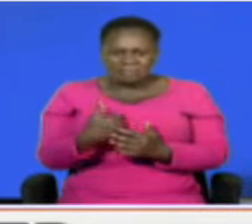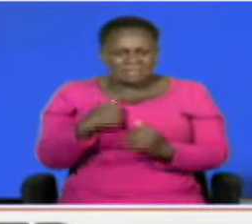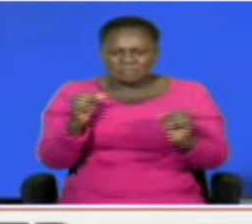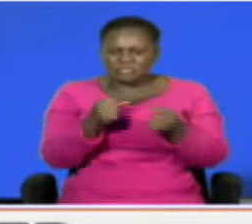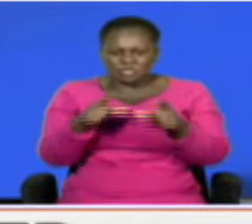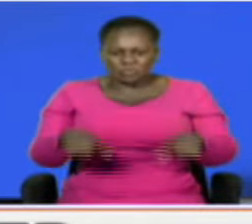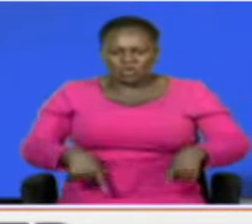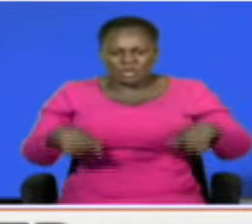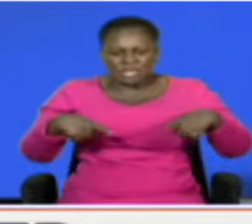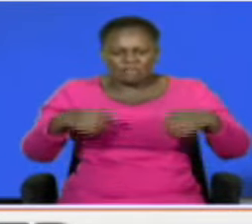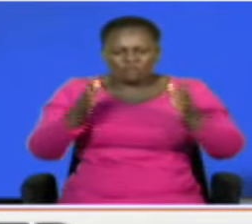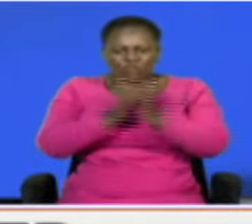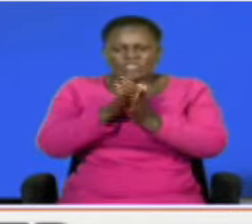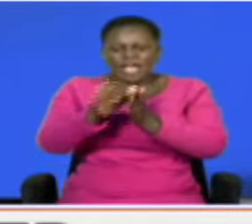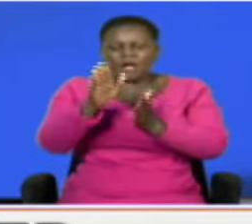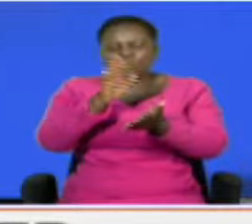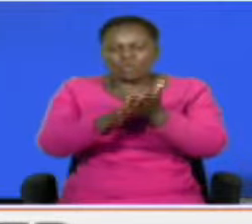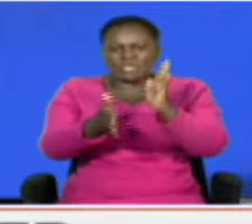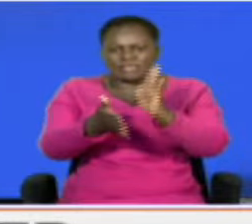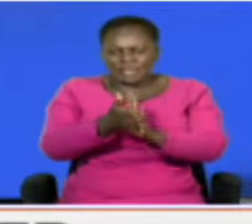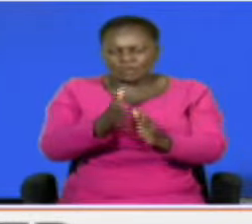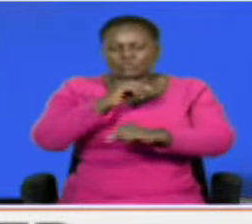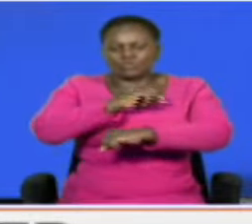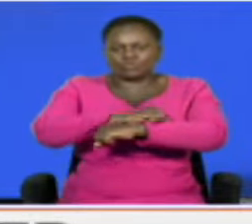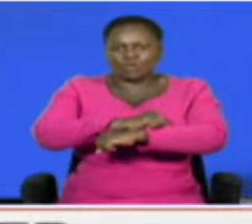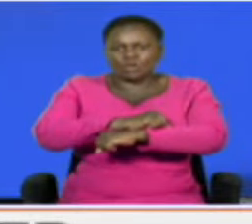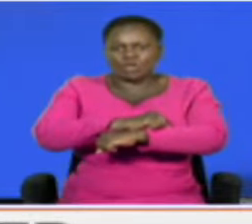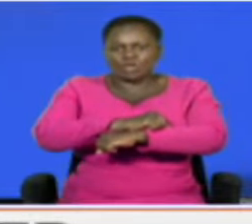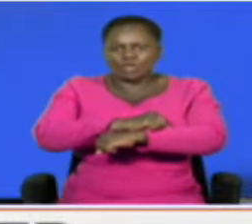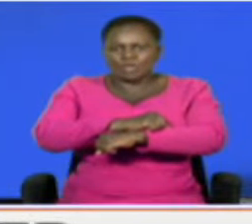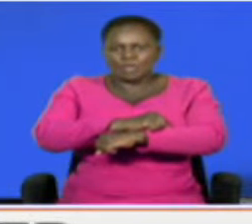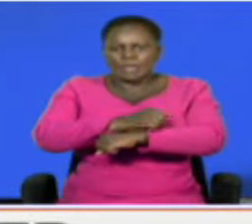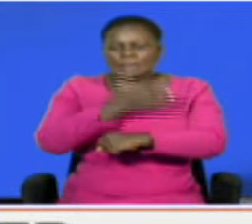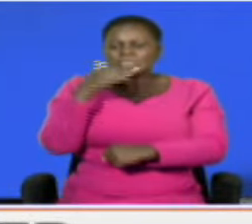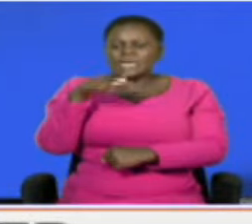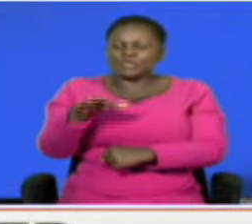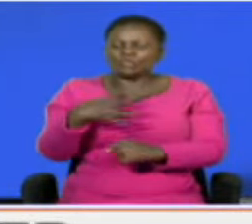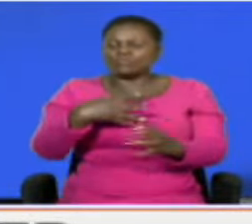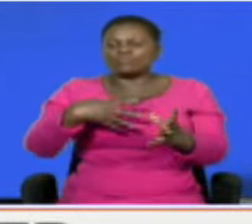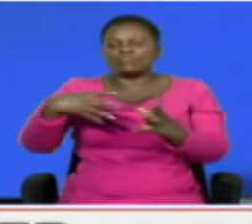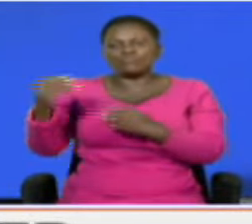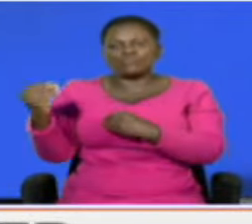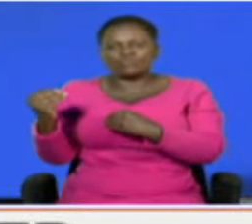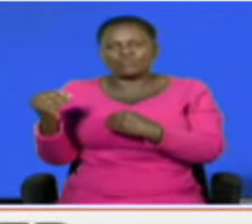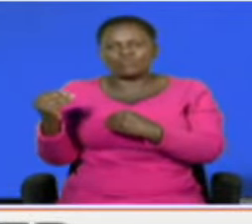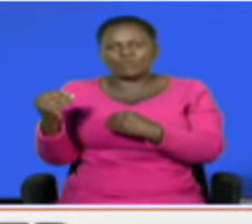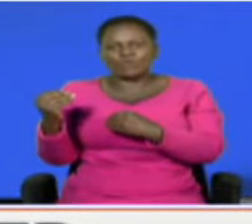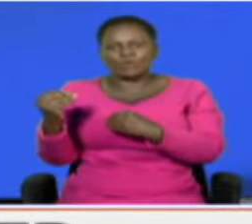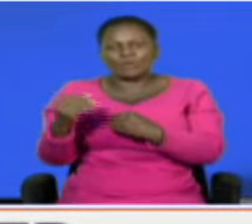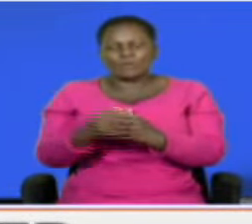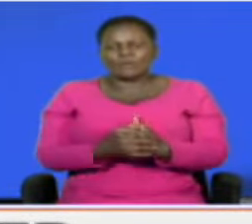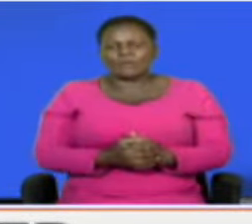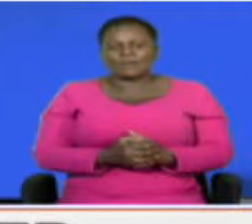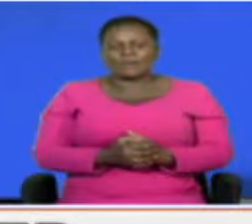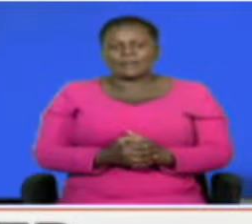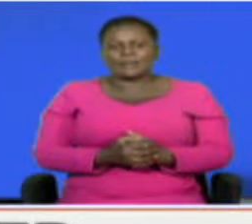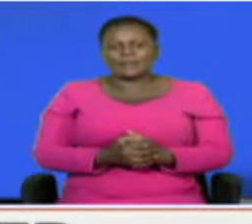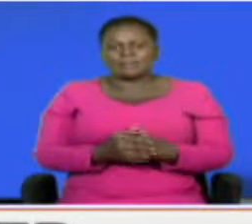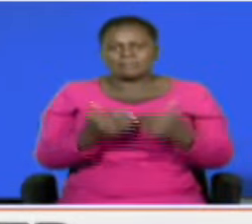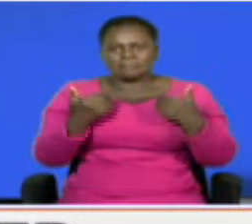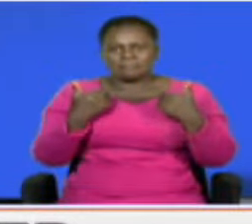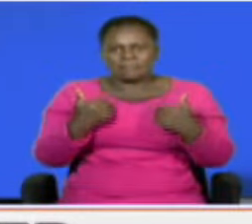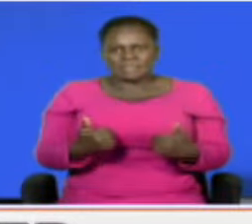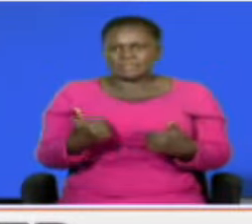kaa naye kama so chief naye akamwambia kama umeshindwa kukaa na huyu mzee, vyema utoke hapa na uende ukiendaga kabisa. Mimi